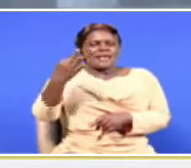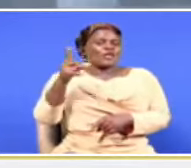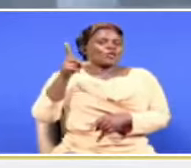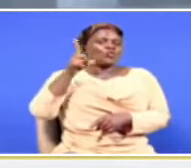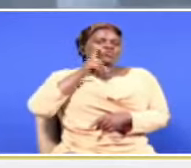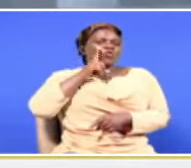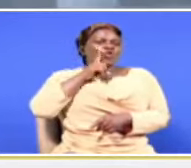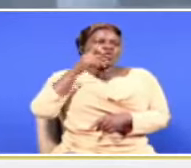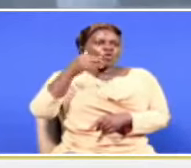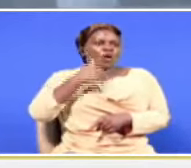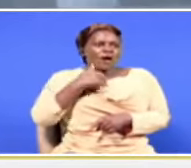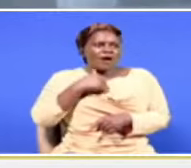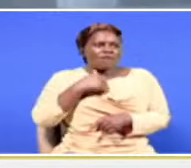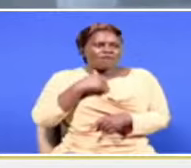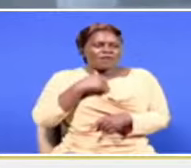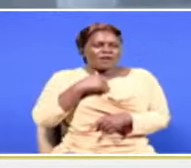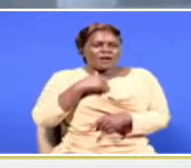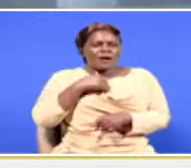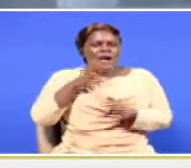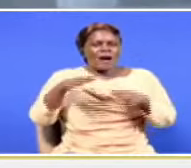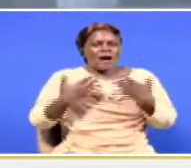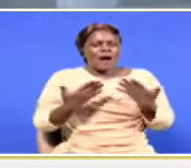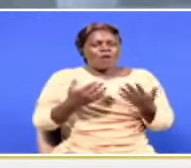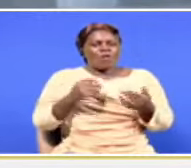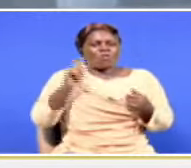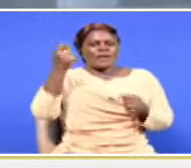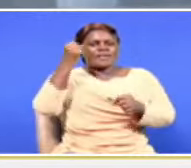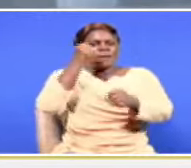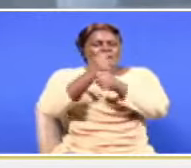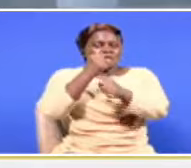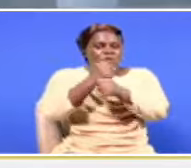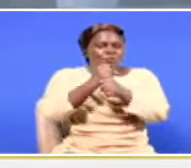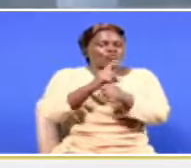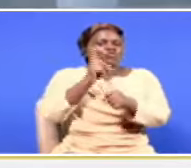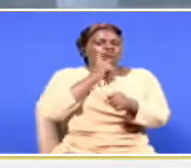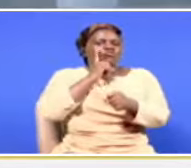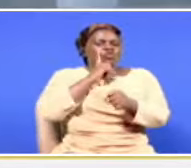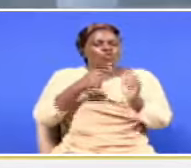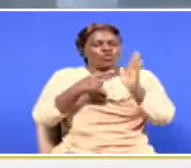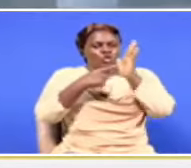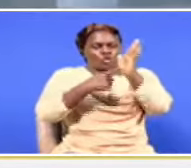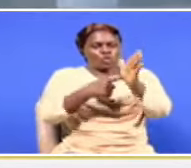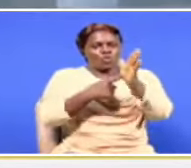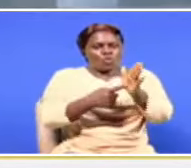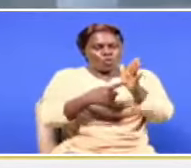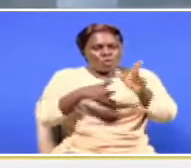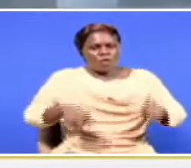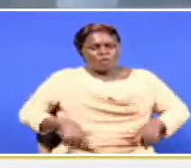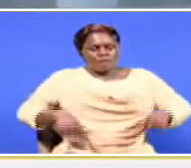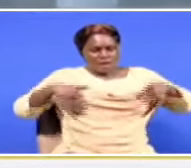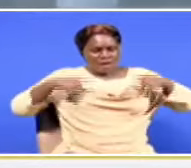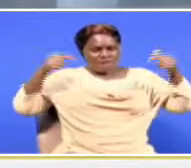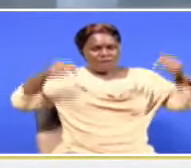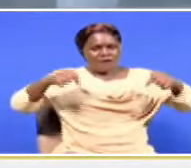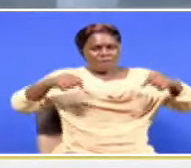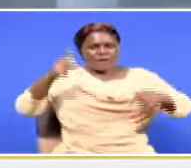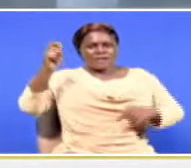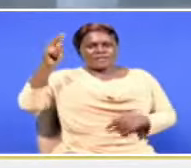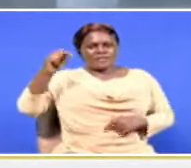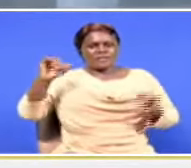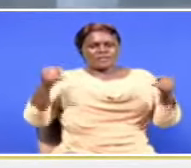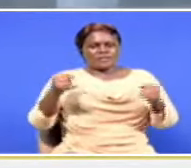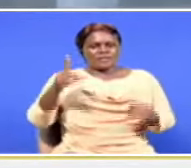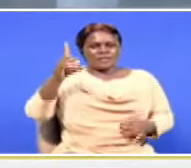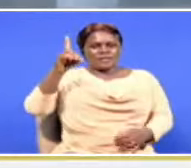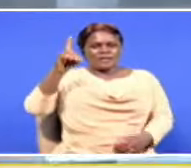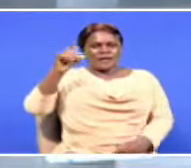Tomorrow, we have the marathon. How will Kenya perform to that? Be sure that we'll be bringing you that live right here on KTN News. My